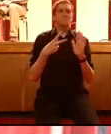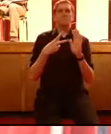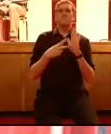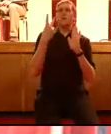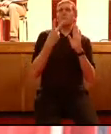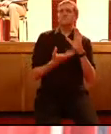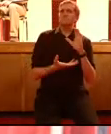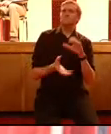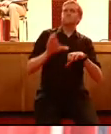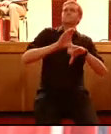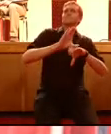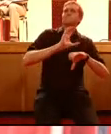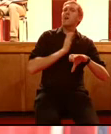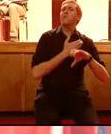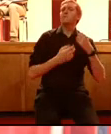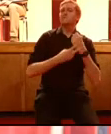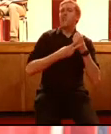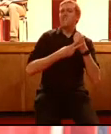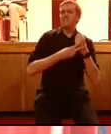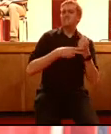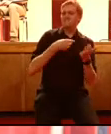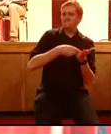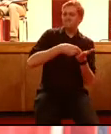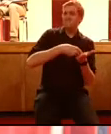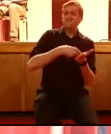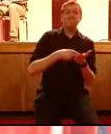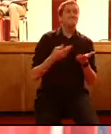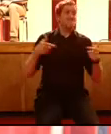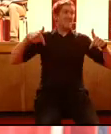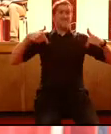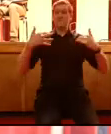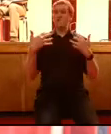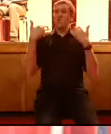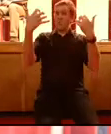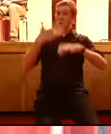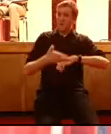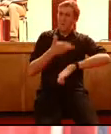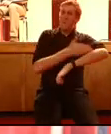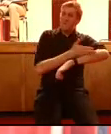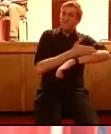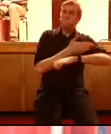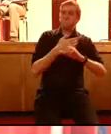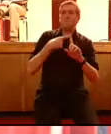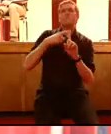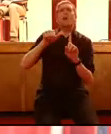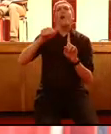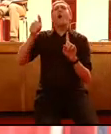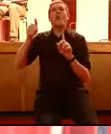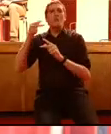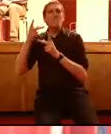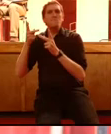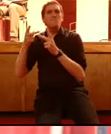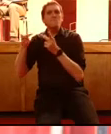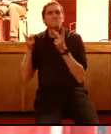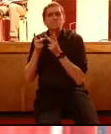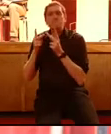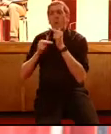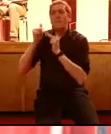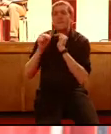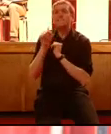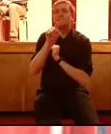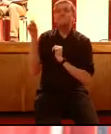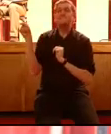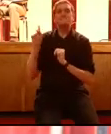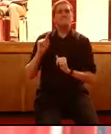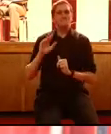account. We've improved our facilities. This auditorium is one example. We have facilities that our students, staff, and community can